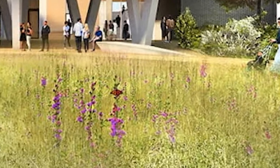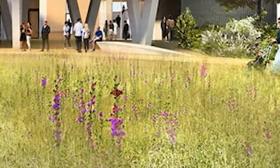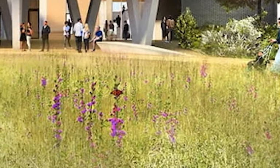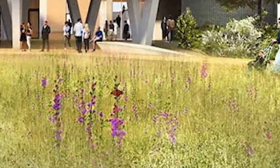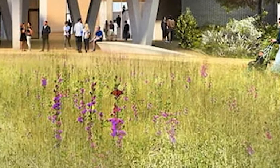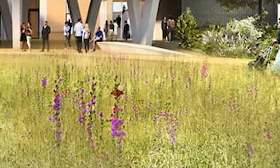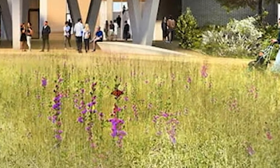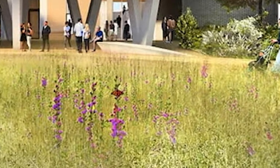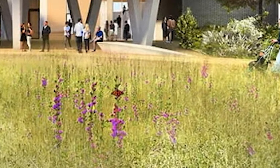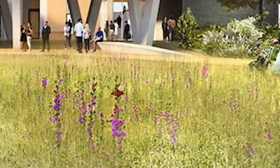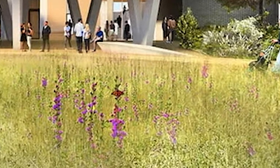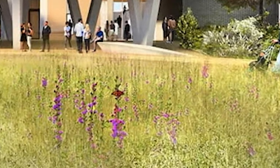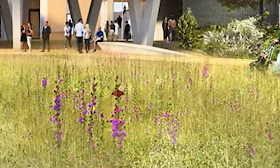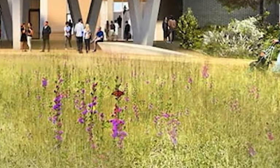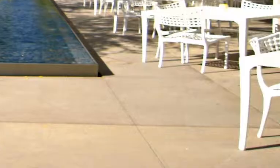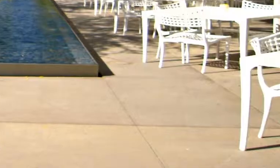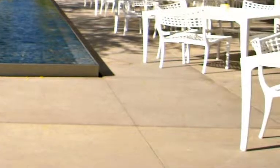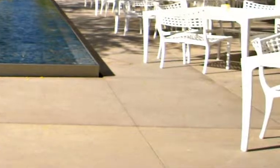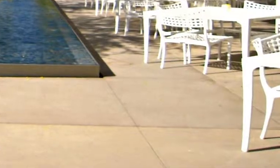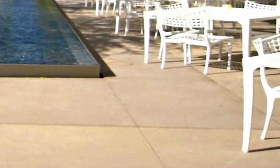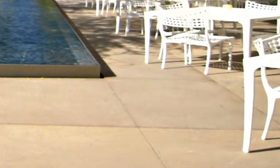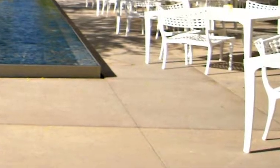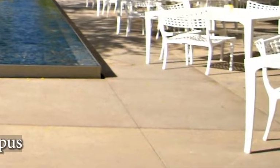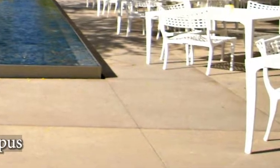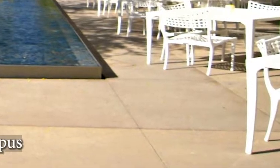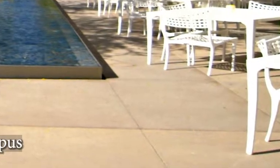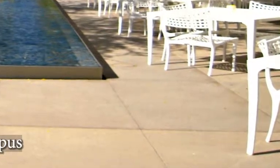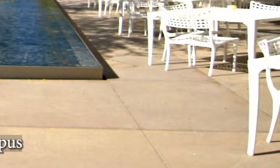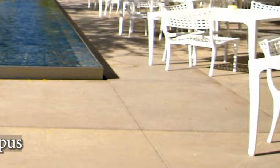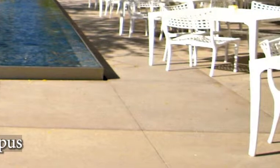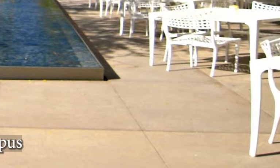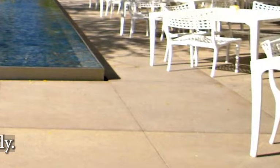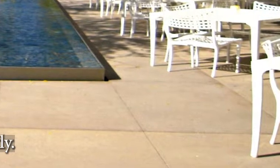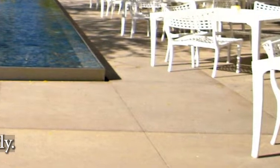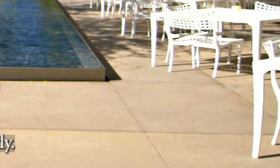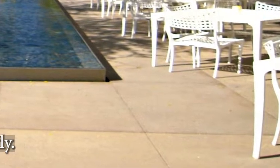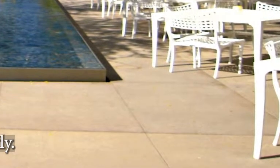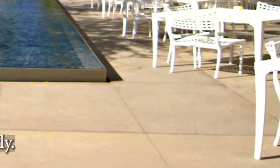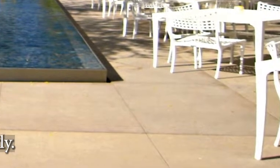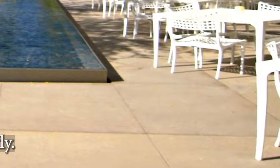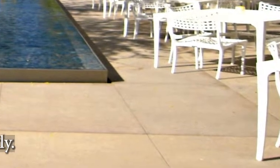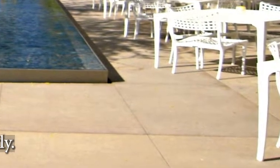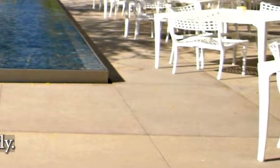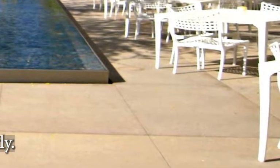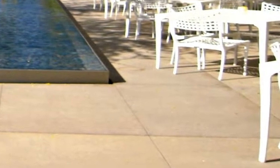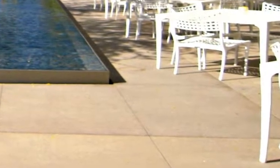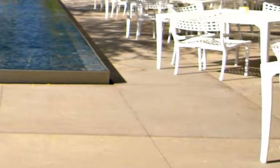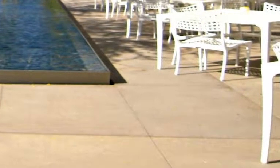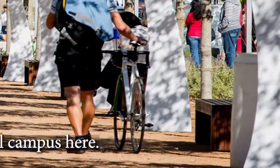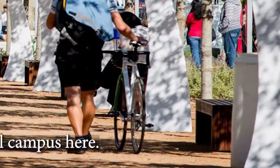phenomenal in the past 20 years. I really had no idea that Placer Center campus would evolve so